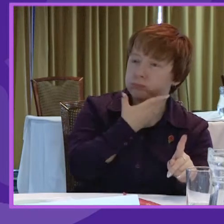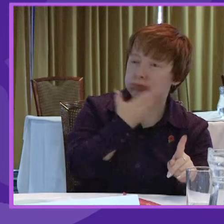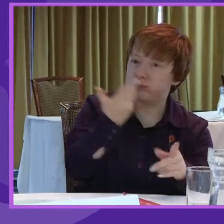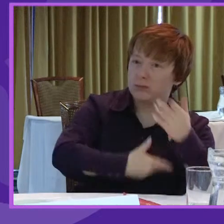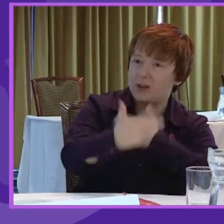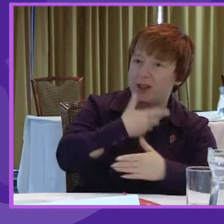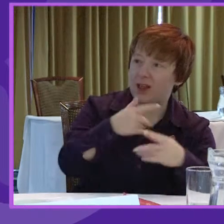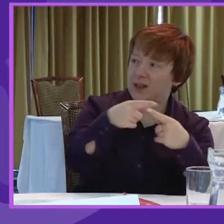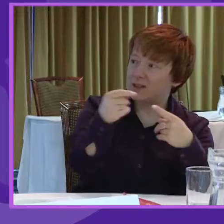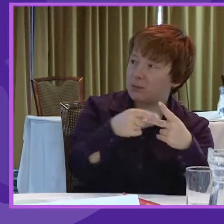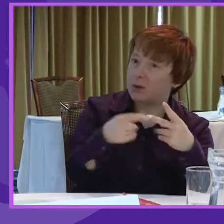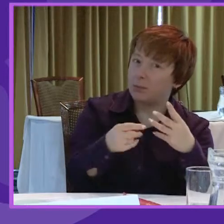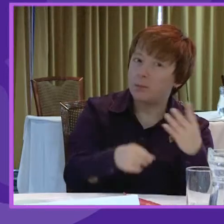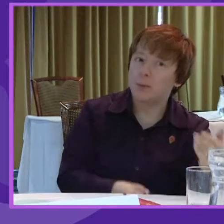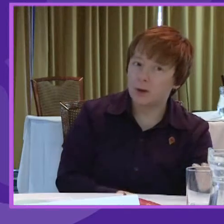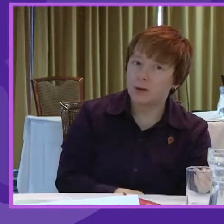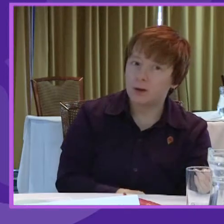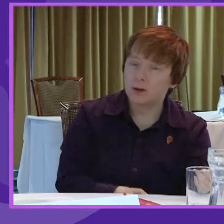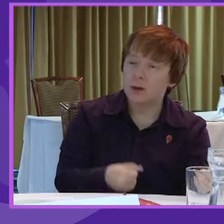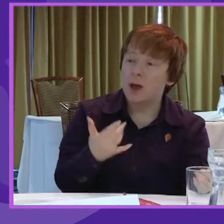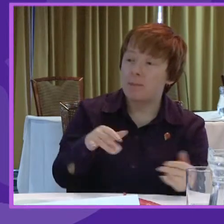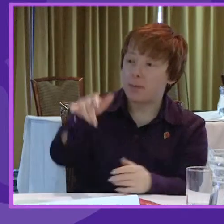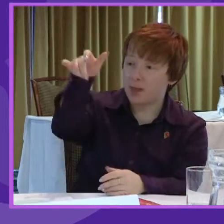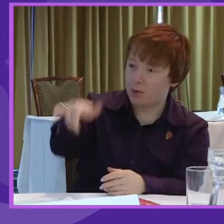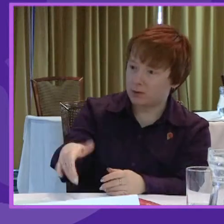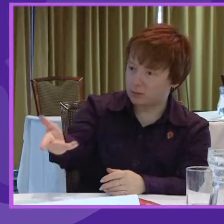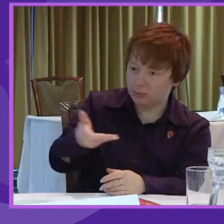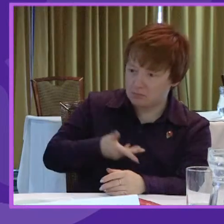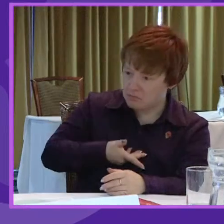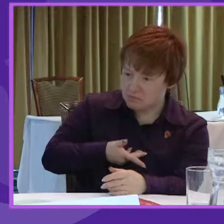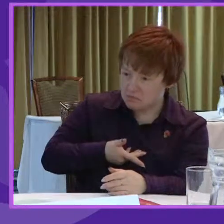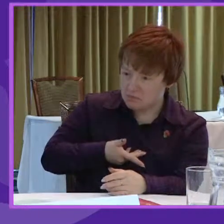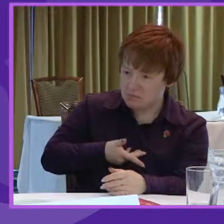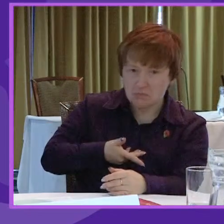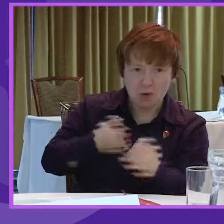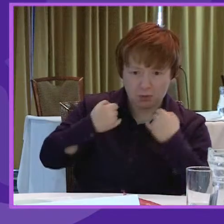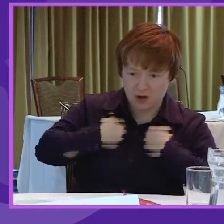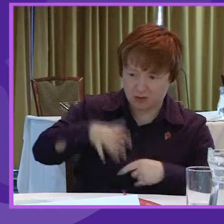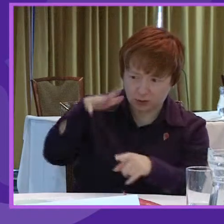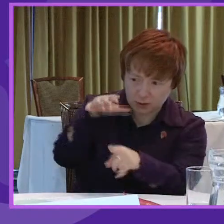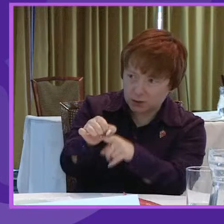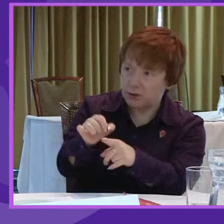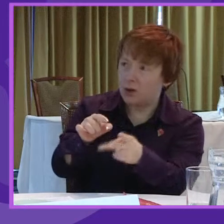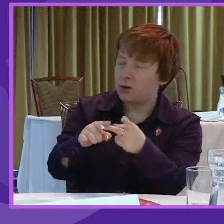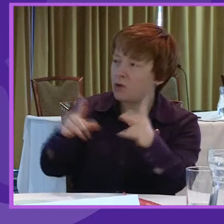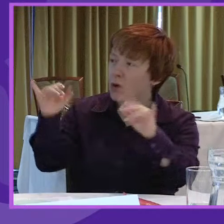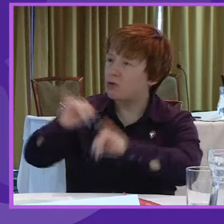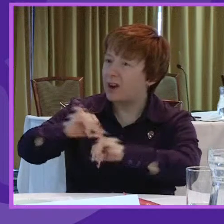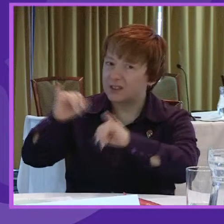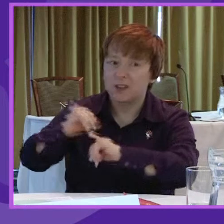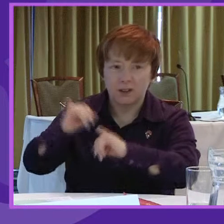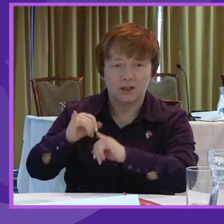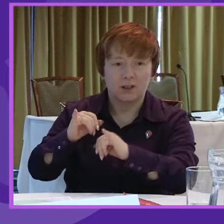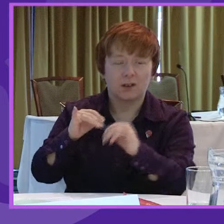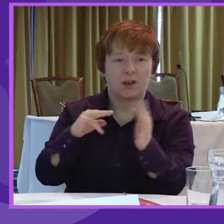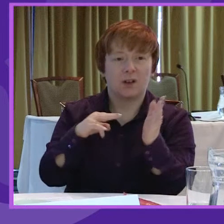the holy DSM criteria or presenting in crisis, patients with MUS or NEED, and NEED stands